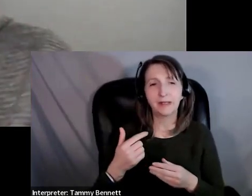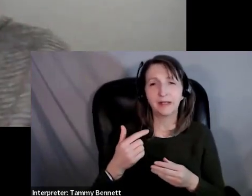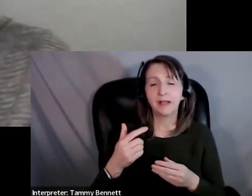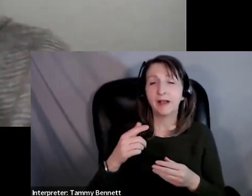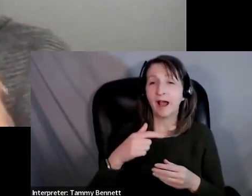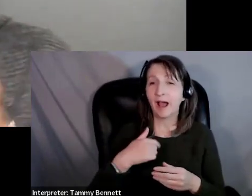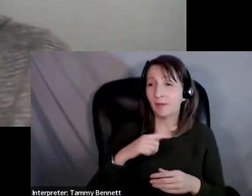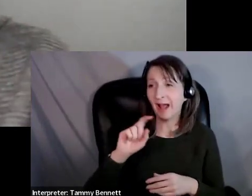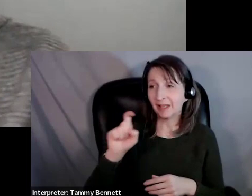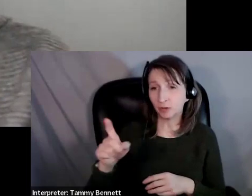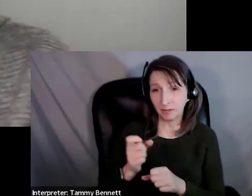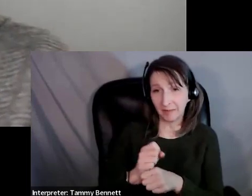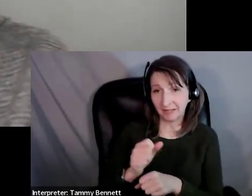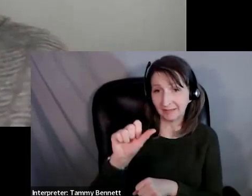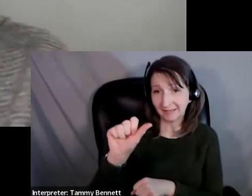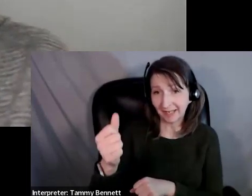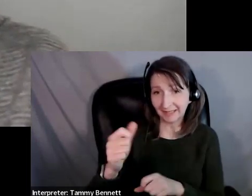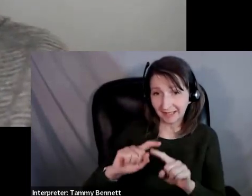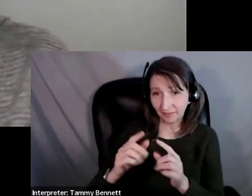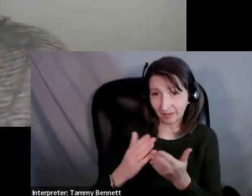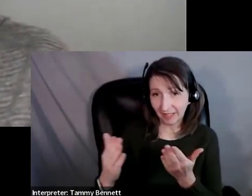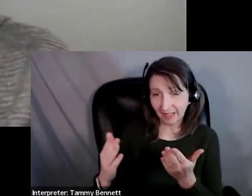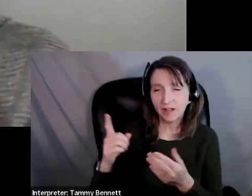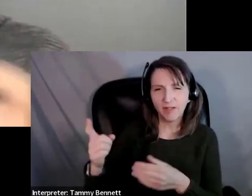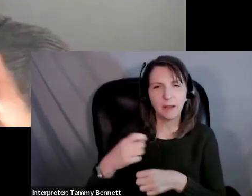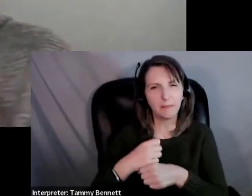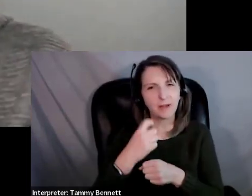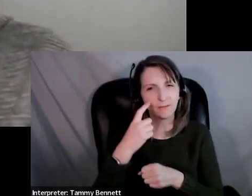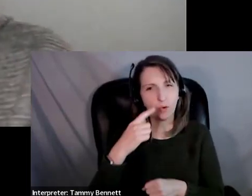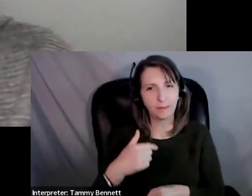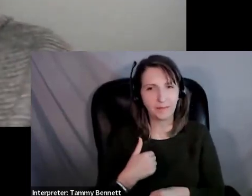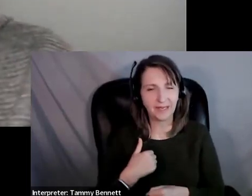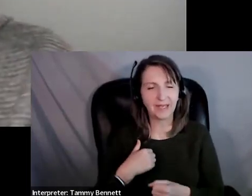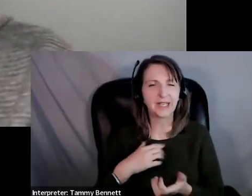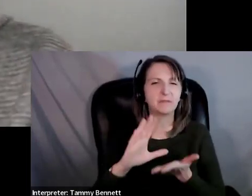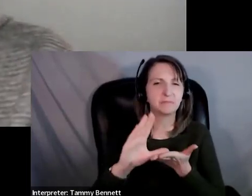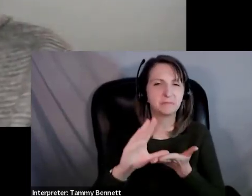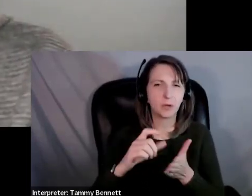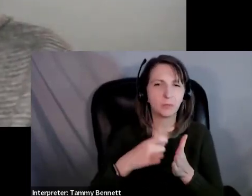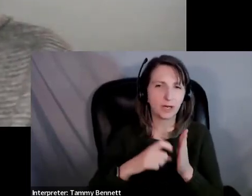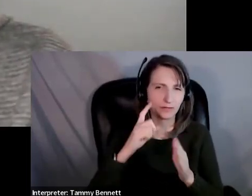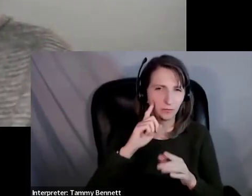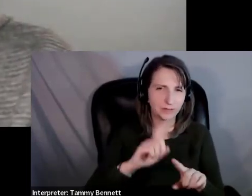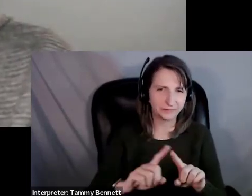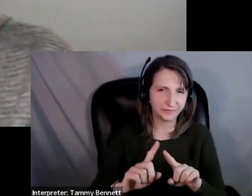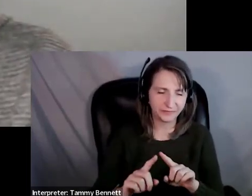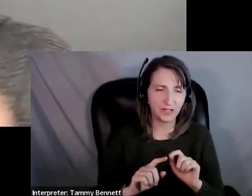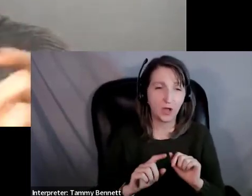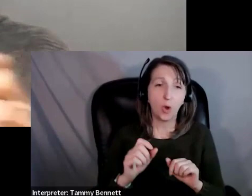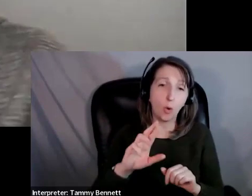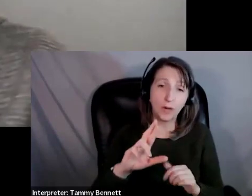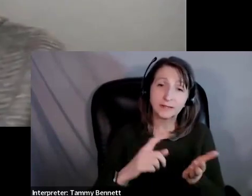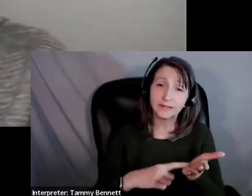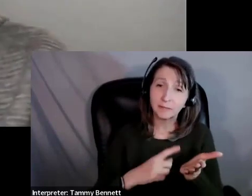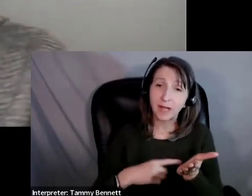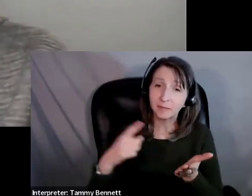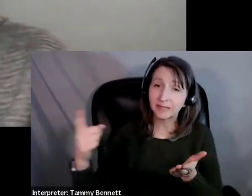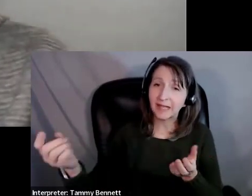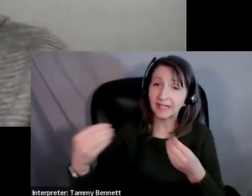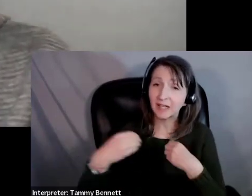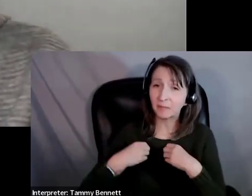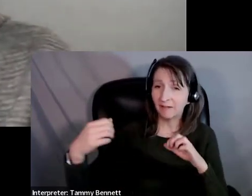make. Can you make them for me? And they make them accurate. Um, or maybe they're like, they give me different feedback on how, you know, maybe this isn't a great